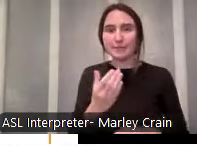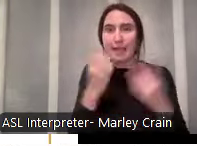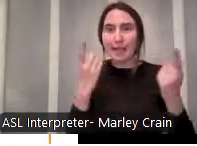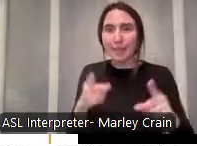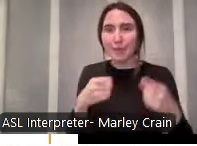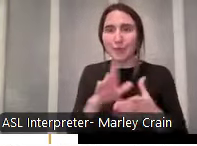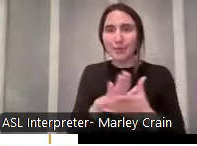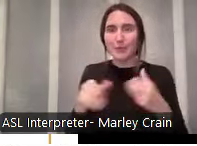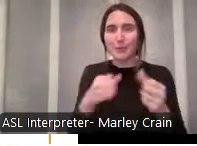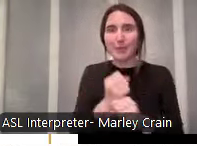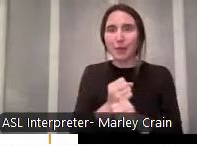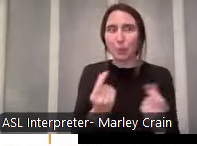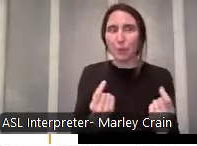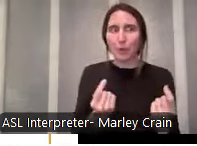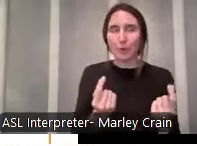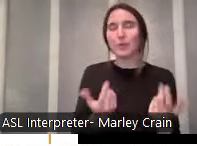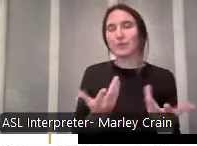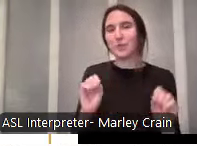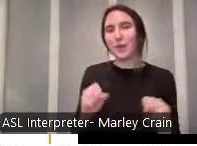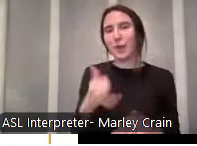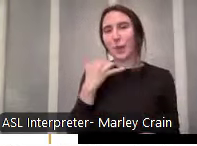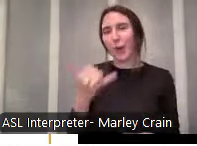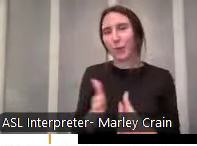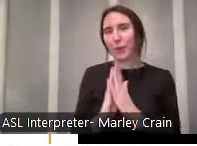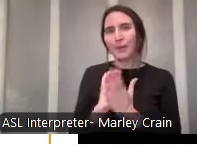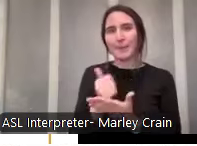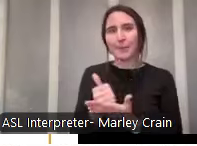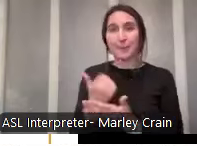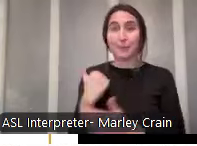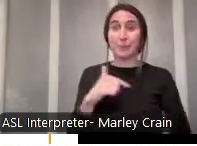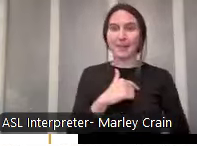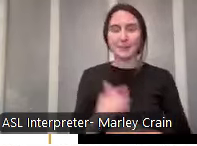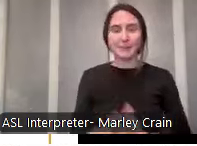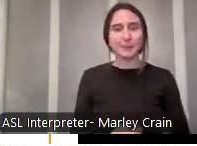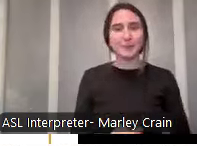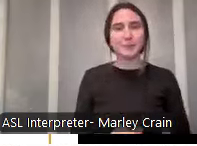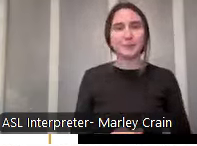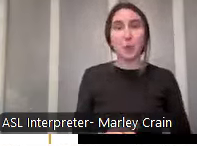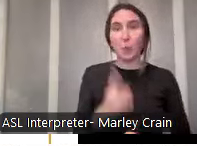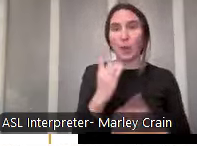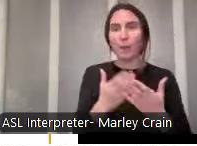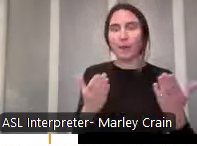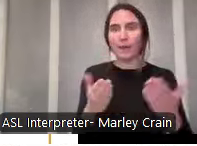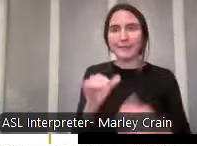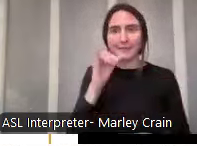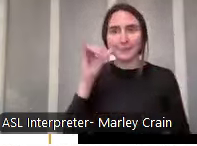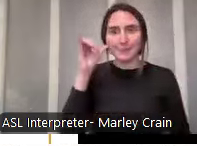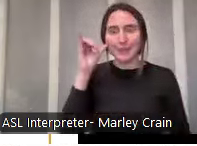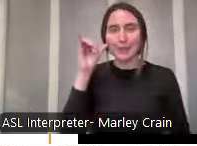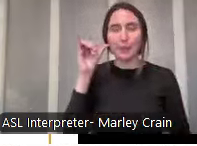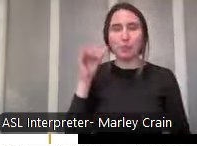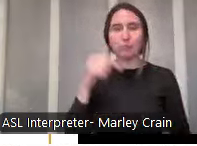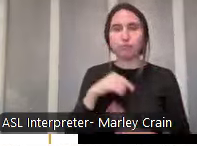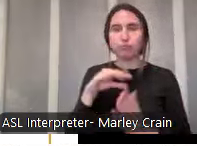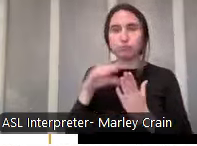So that's an important thing to know. One thing that I just learned about yesterday is that if you don't have a